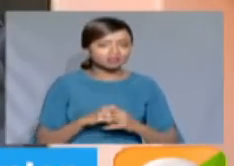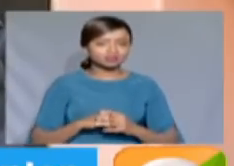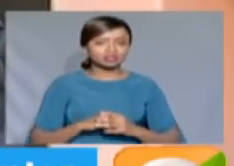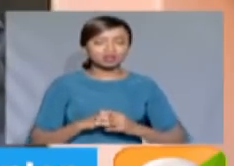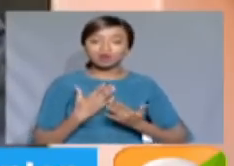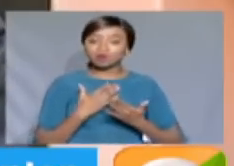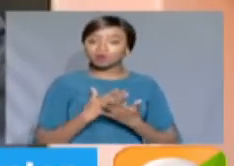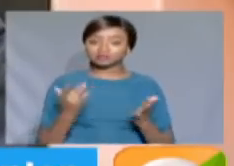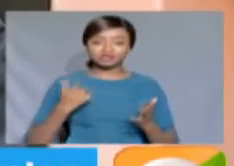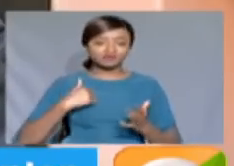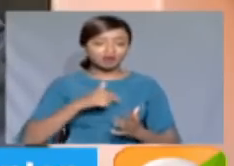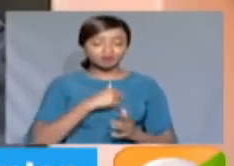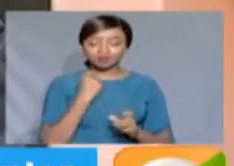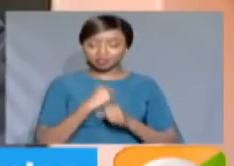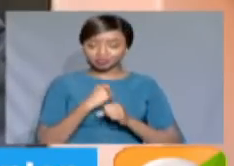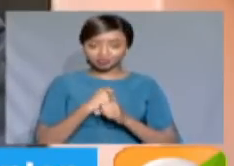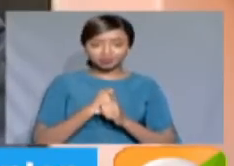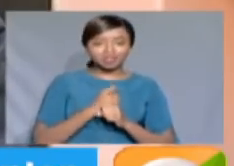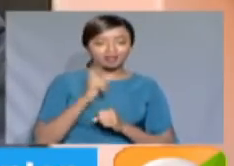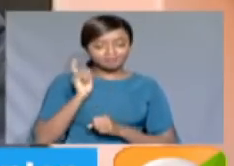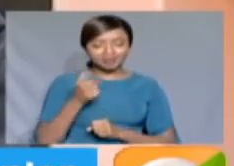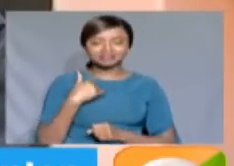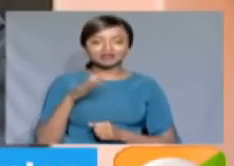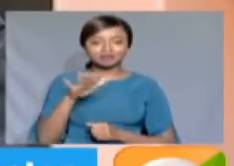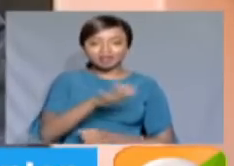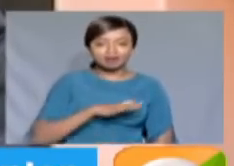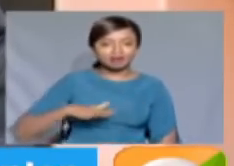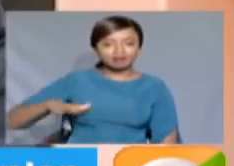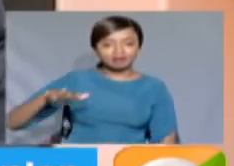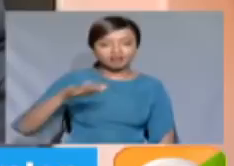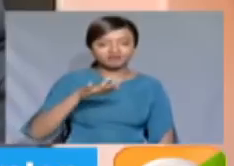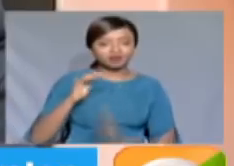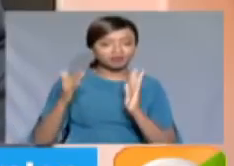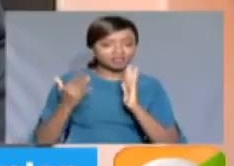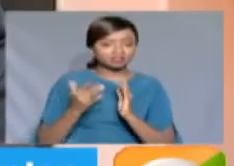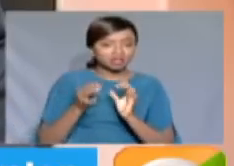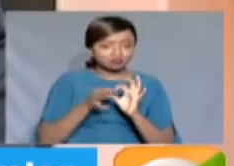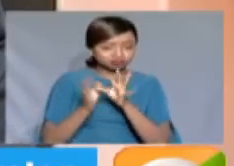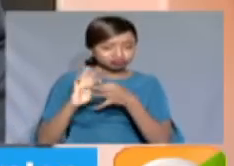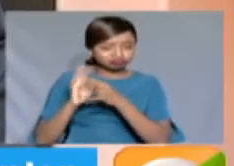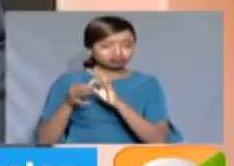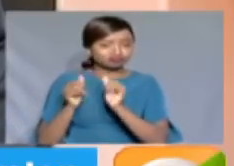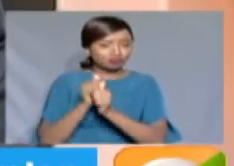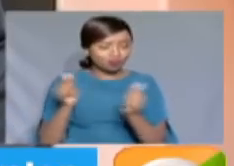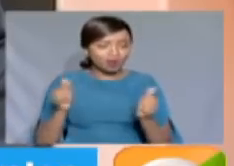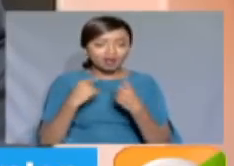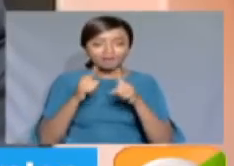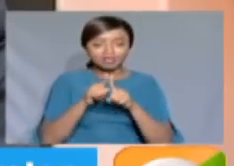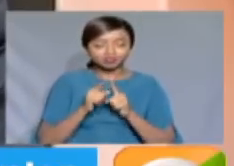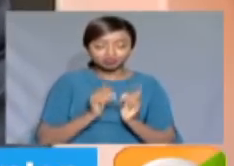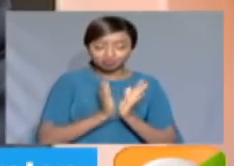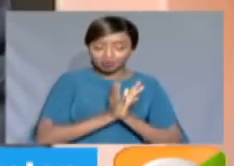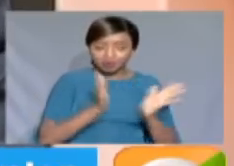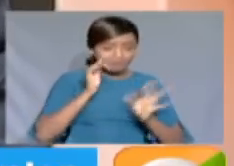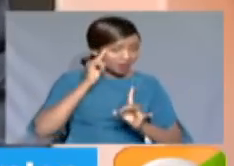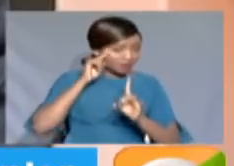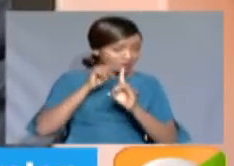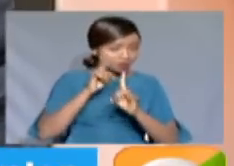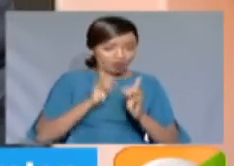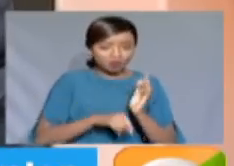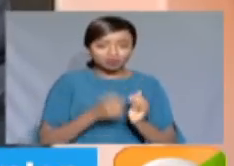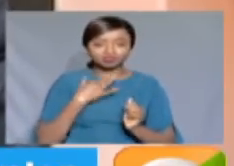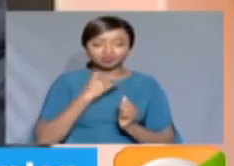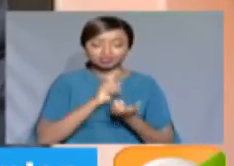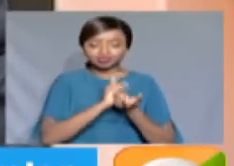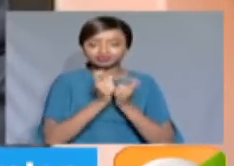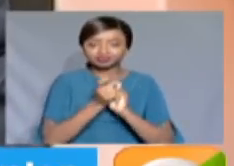whatever we're doing, it has to be environmentally friendly. Again, the public good that we are actually transferring to a private